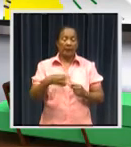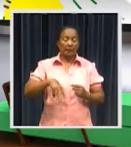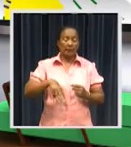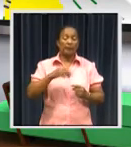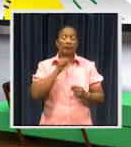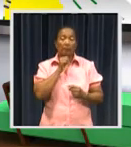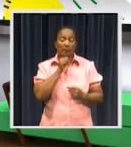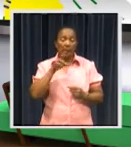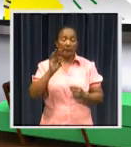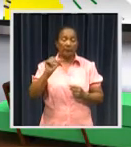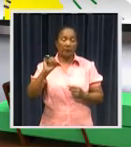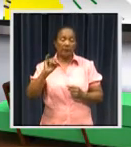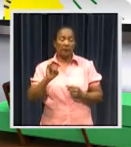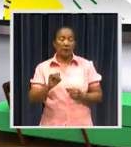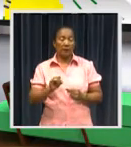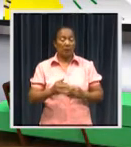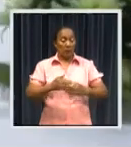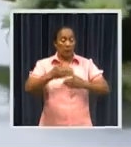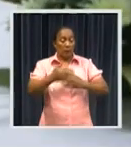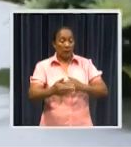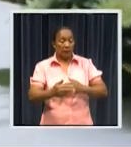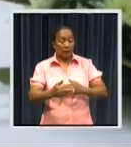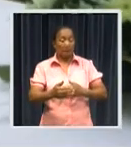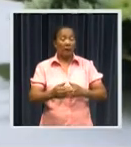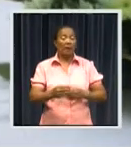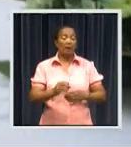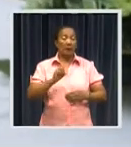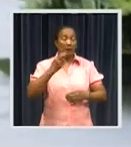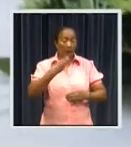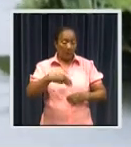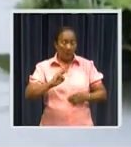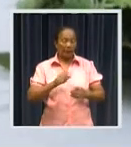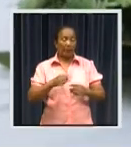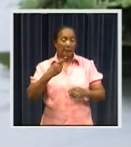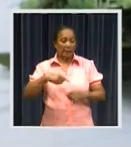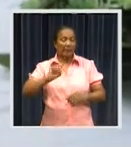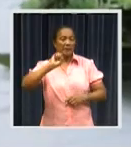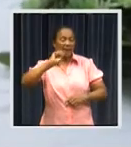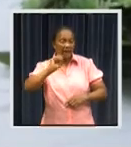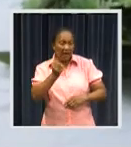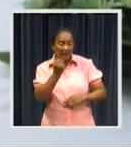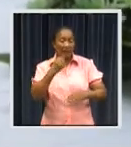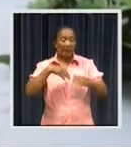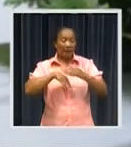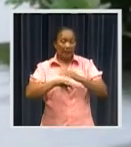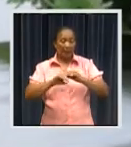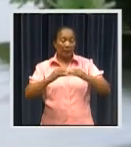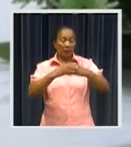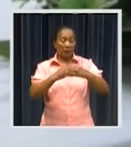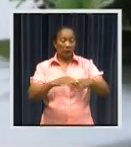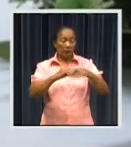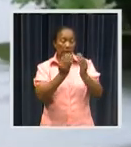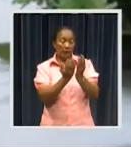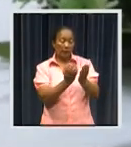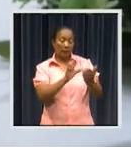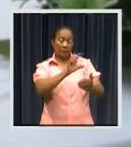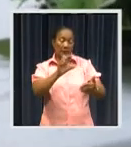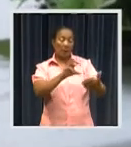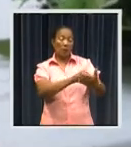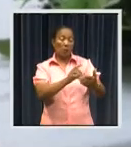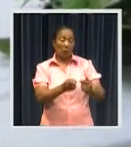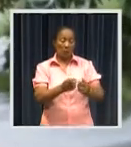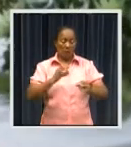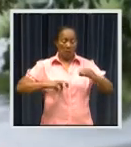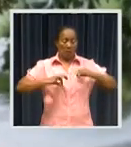May at Langa Tabiki. Prior to the funeral, last Monday and Tuesday, there was the opportunity to sign a